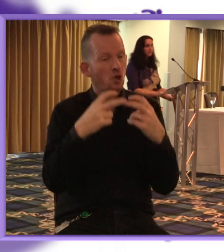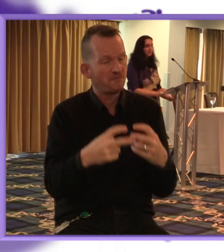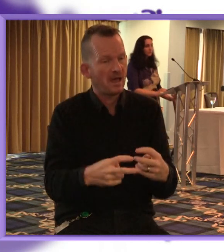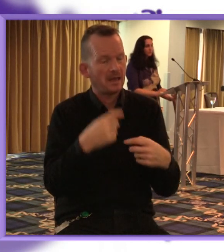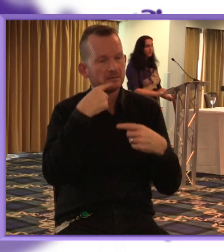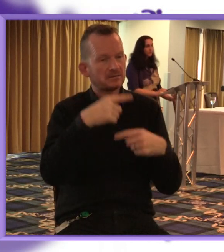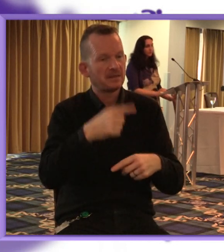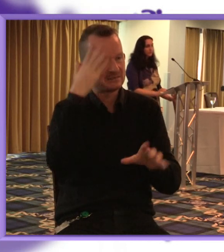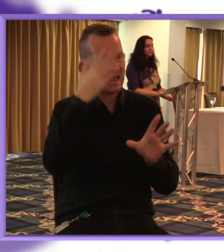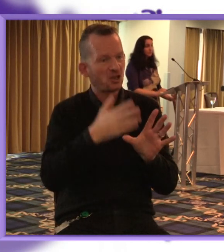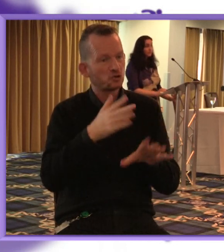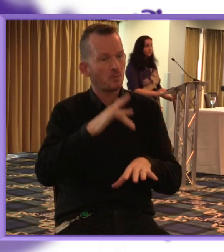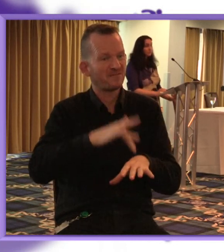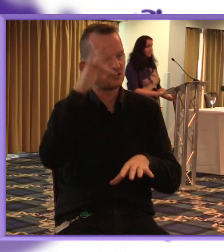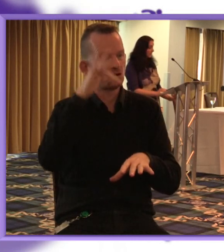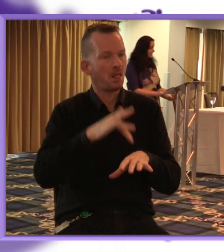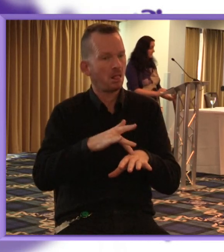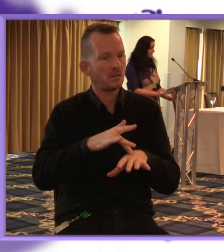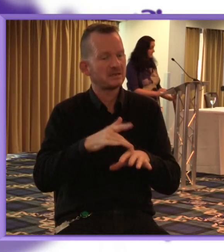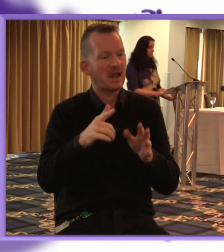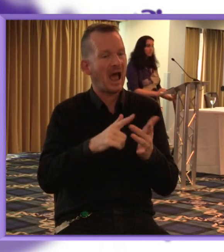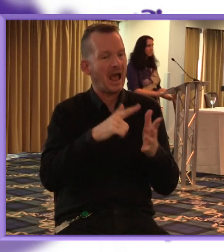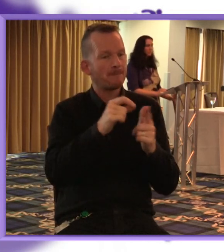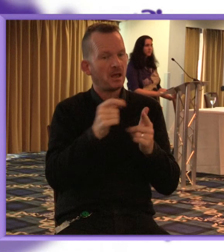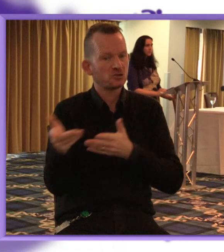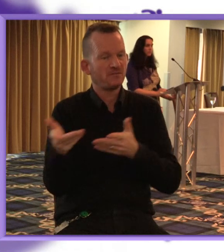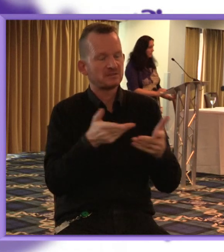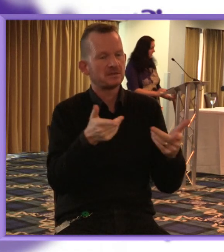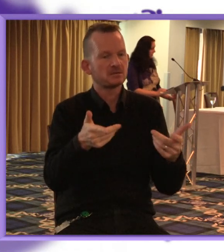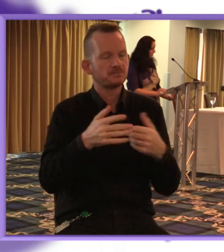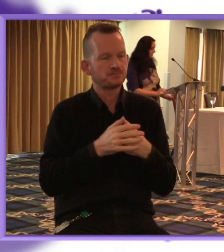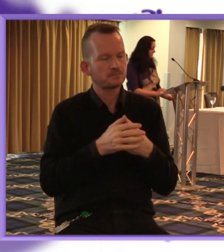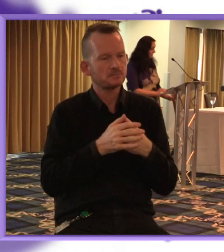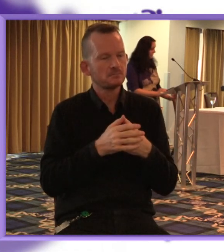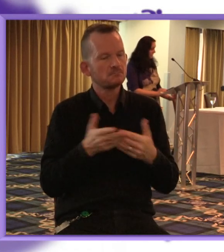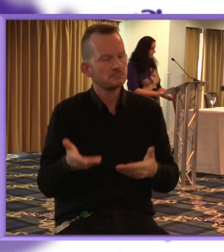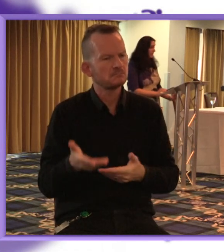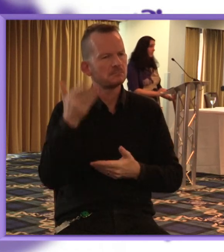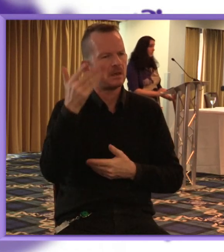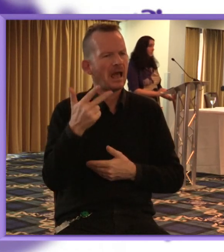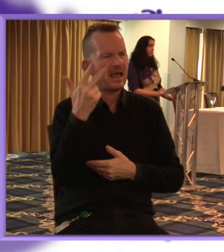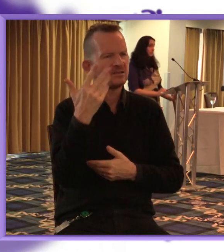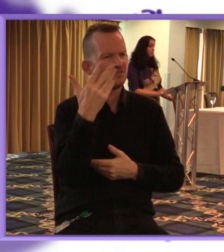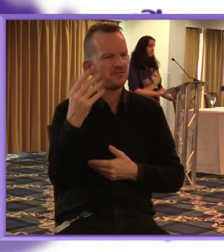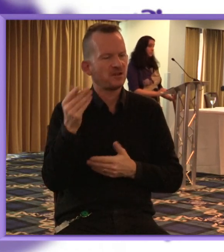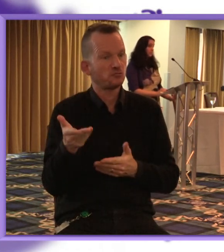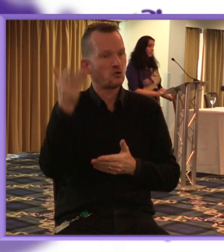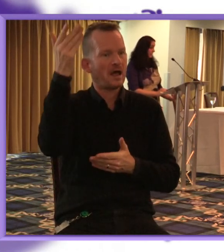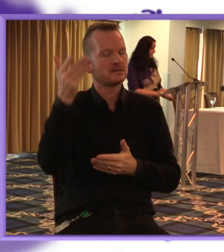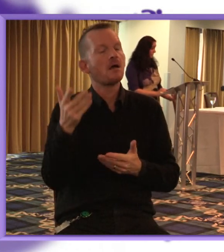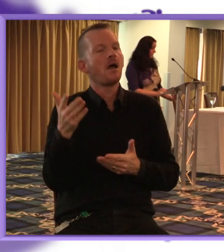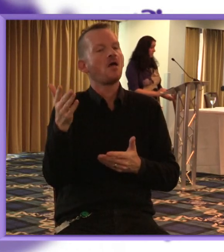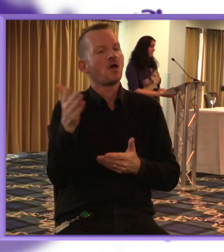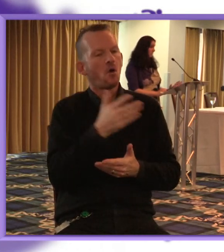predominantly psychological professionals in IAP services. Sample size around about 850. And they all reported stressful